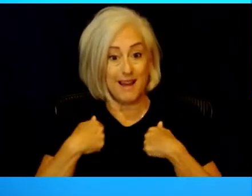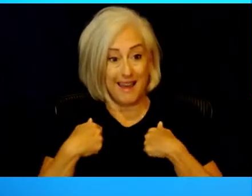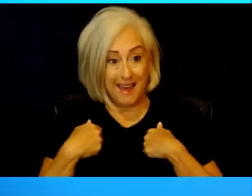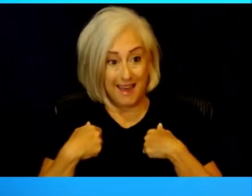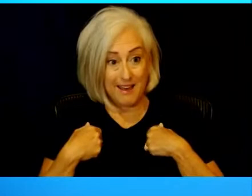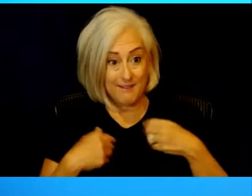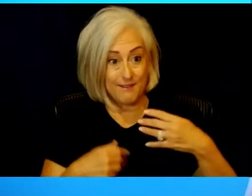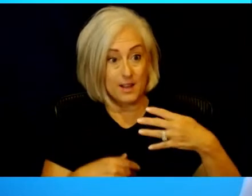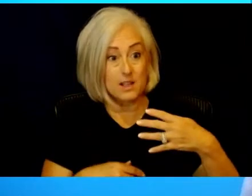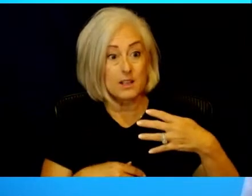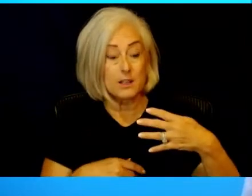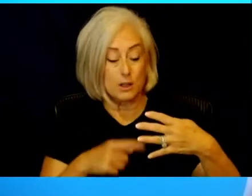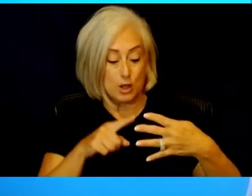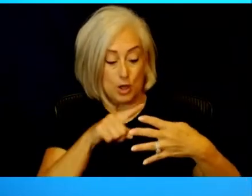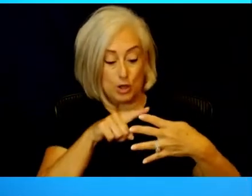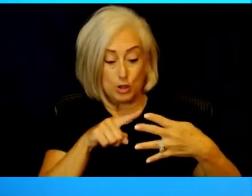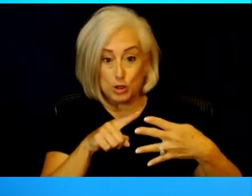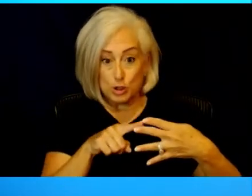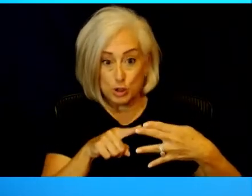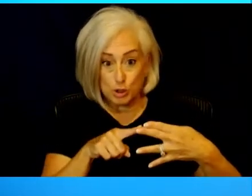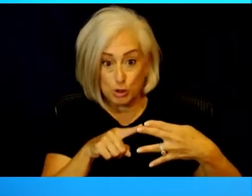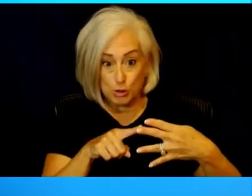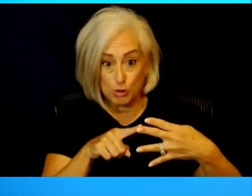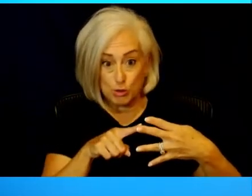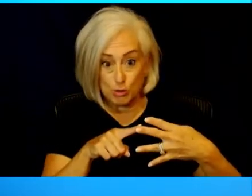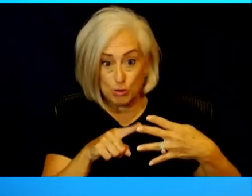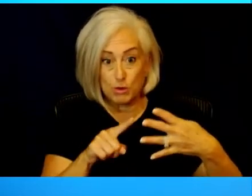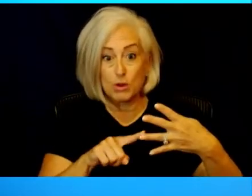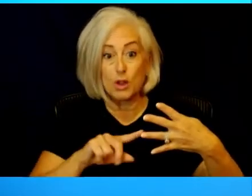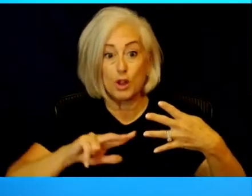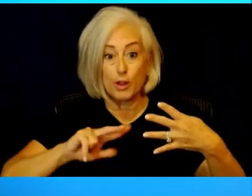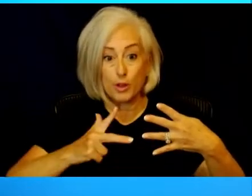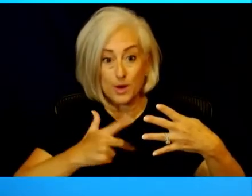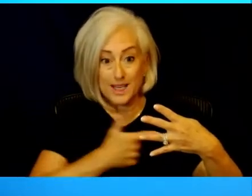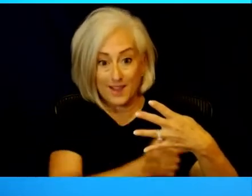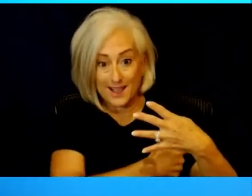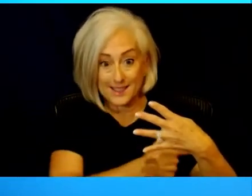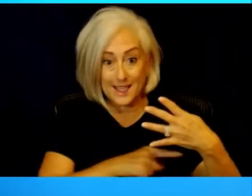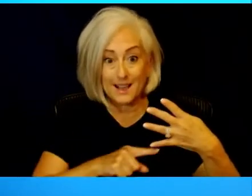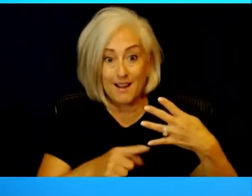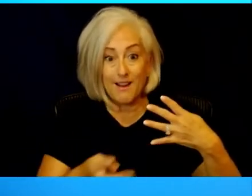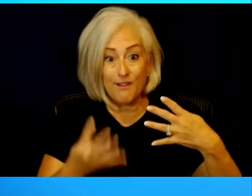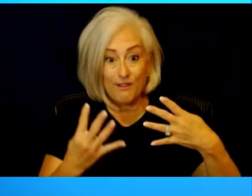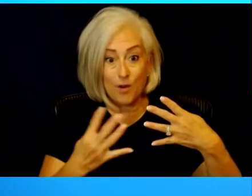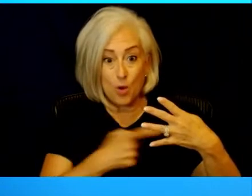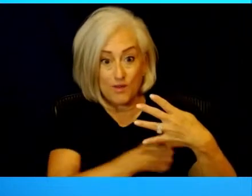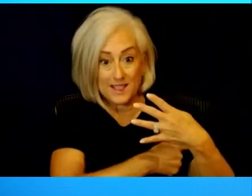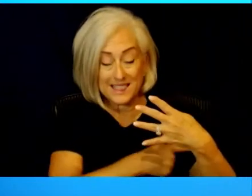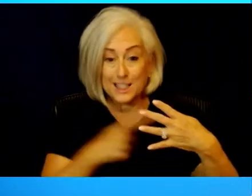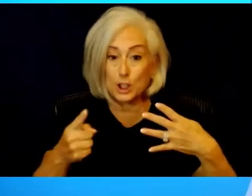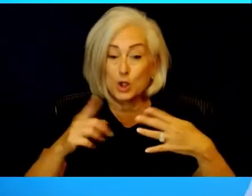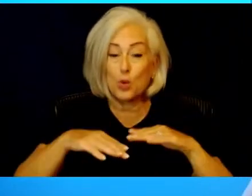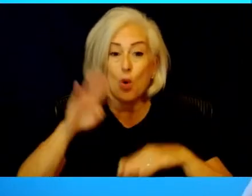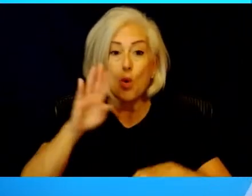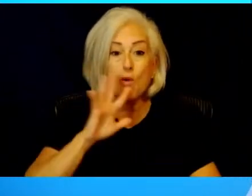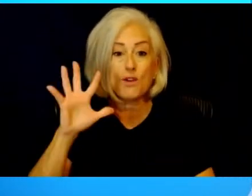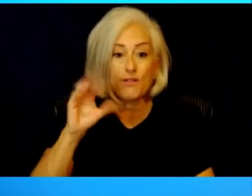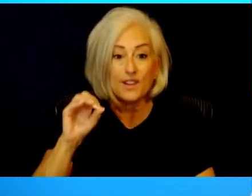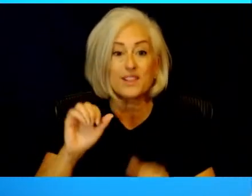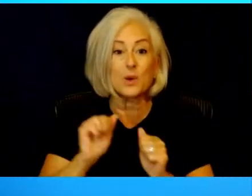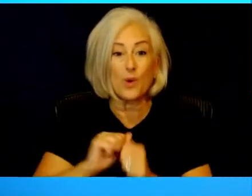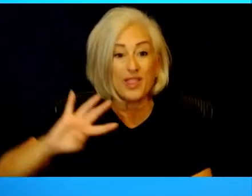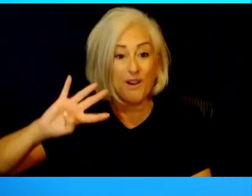3 total doses of vaccine versus 4 total doses, and what they did show that if you were over 50 and you did get your 4th vaccine, it did